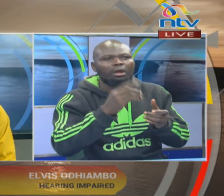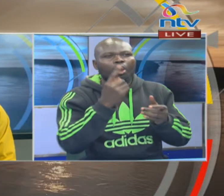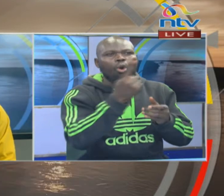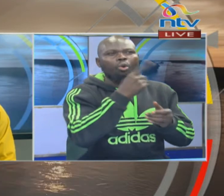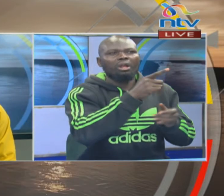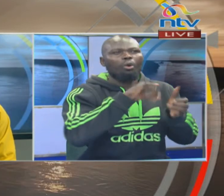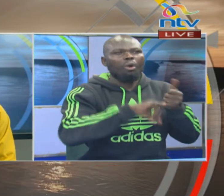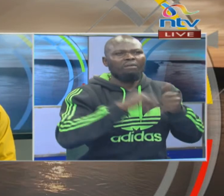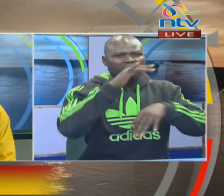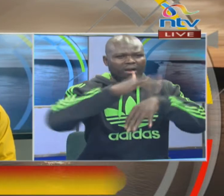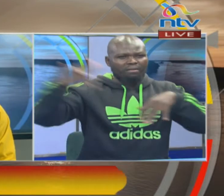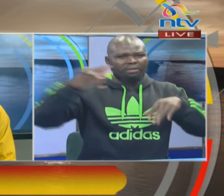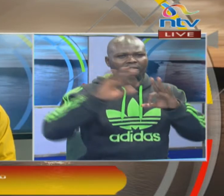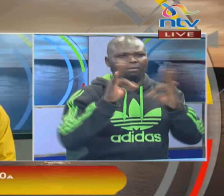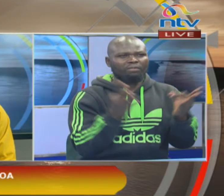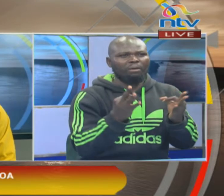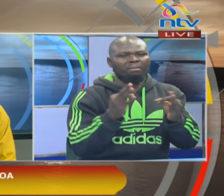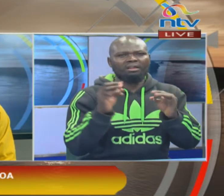Now,